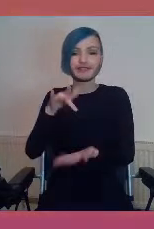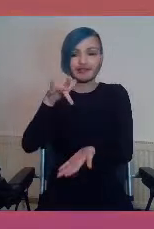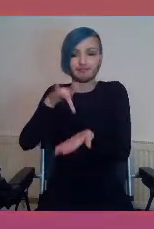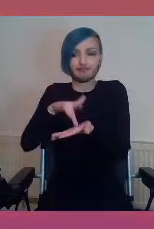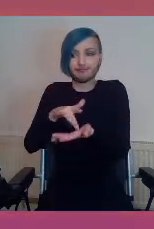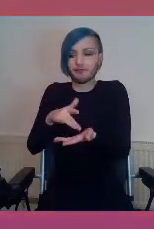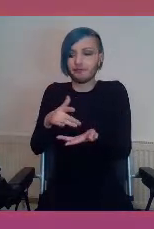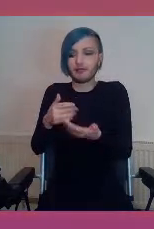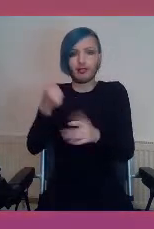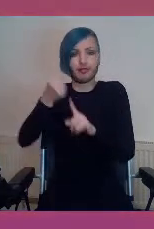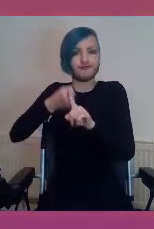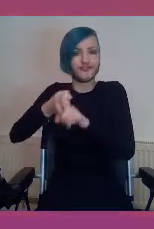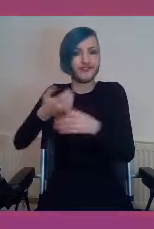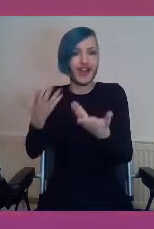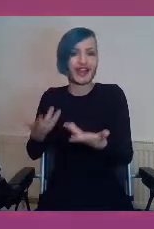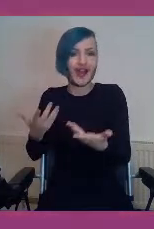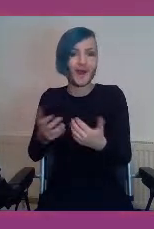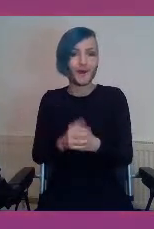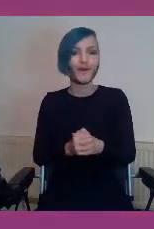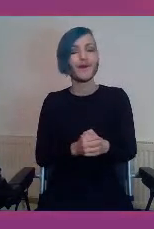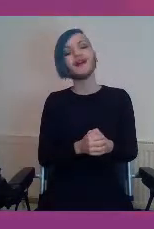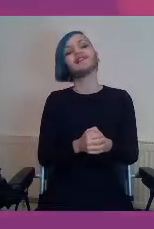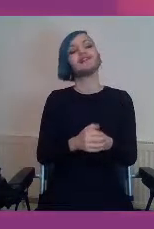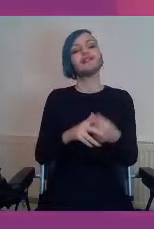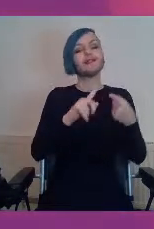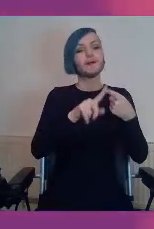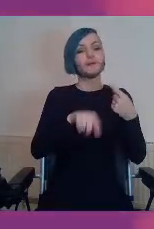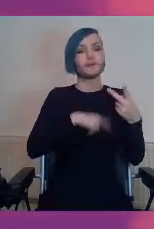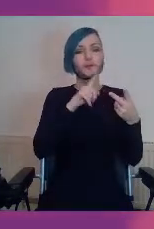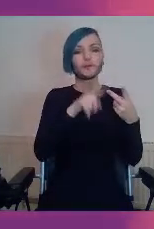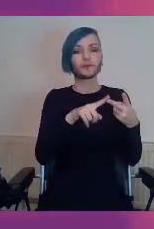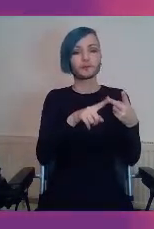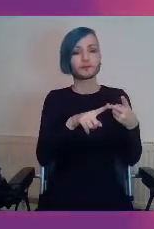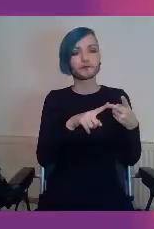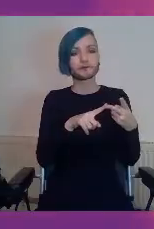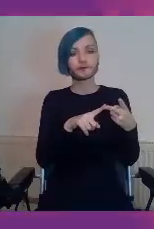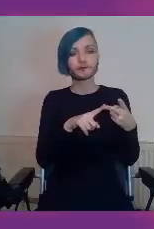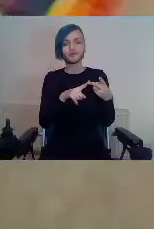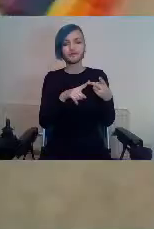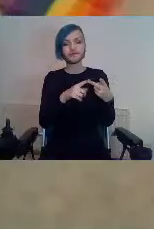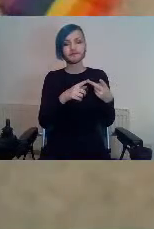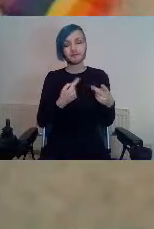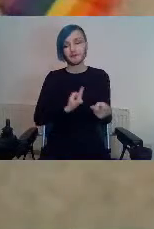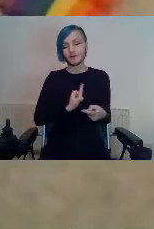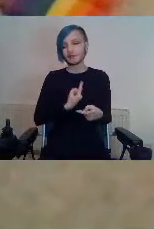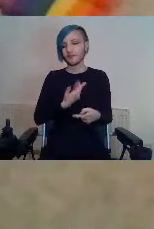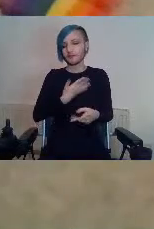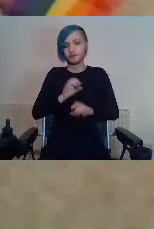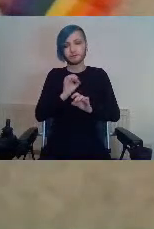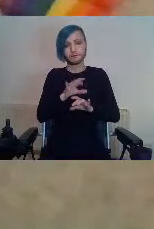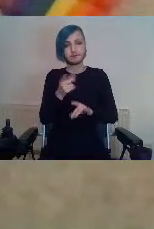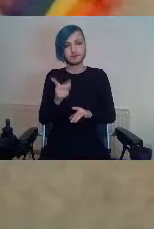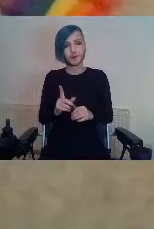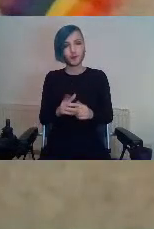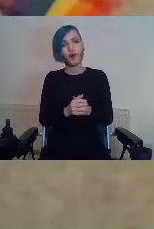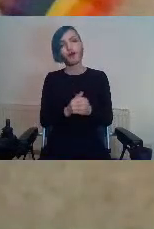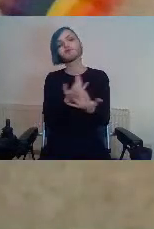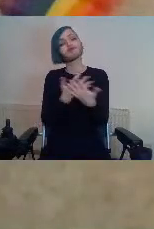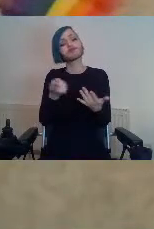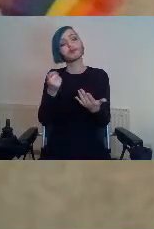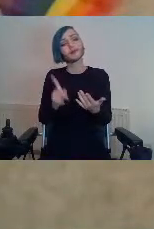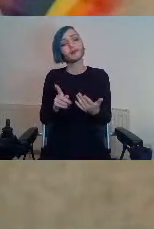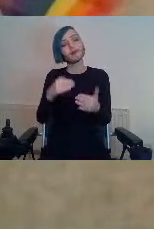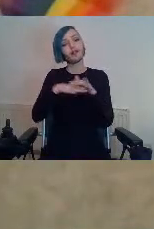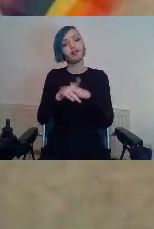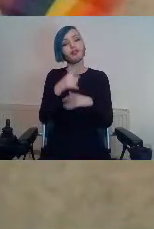Yes, and for me, what I wanted to say is that a lot of people in Ukraine, in